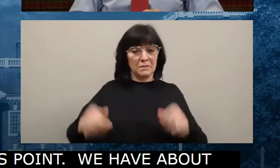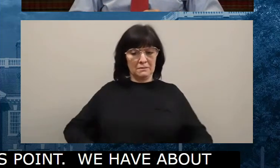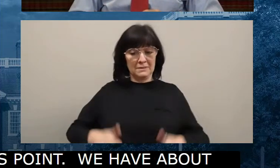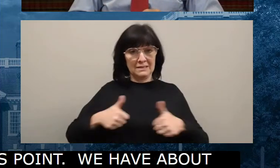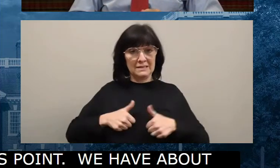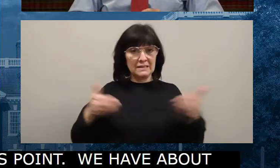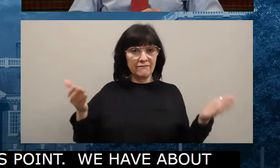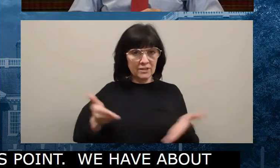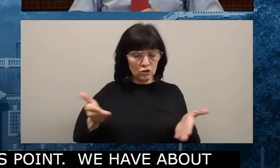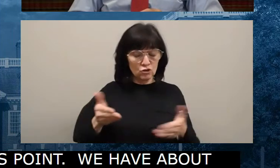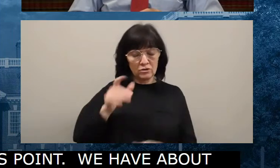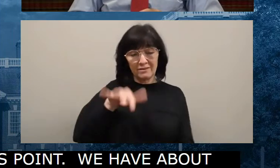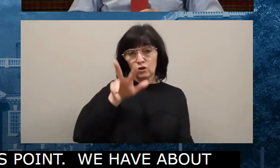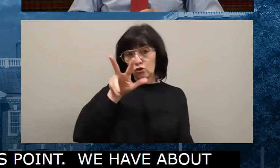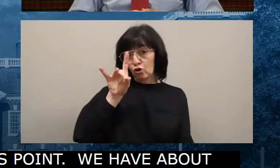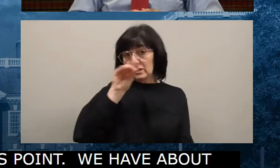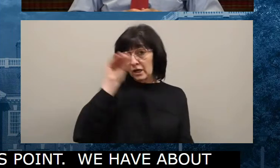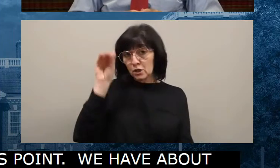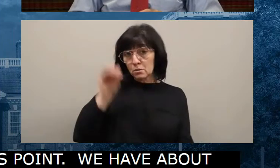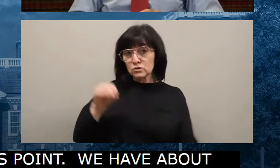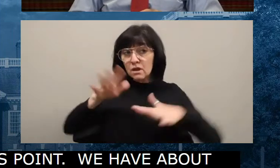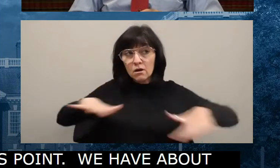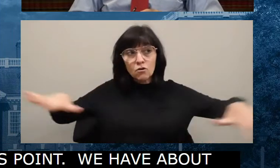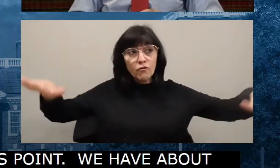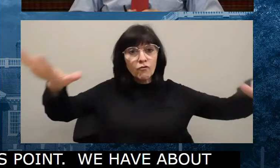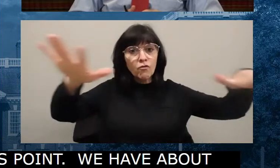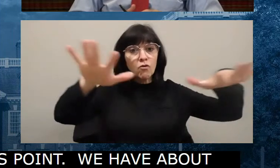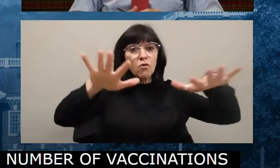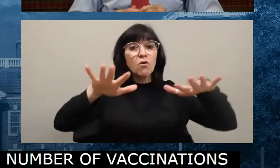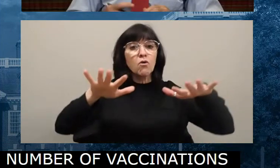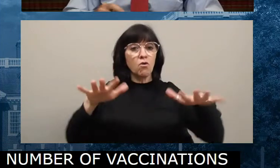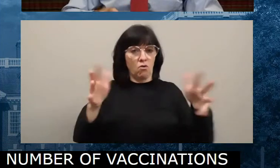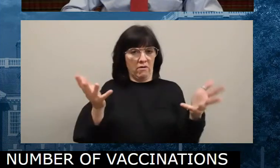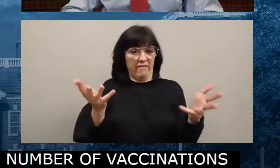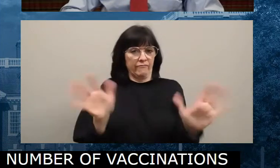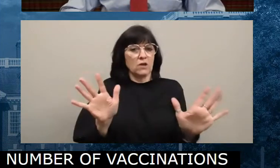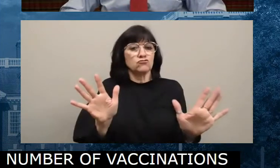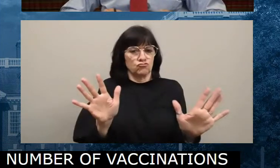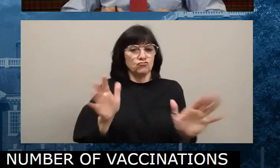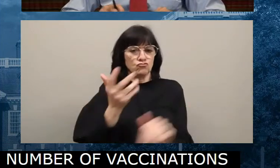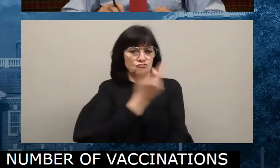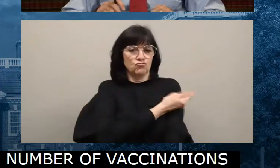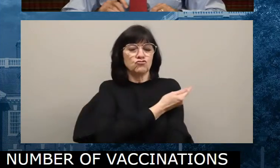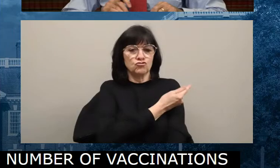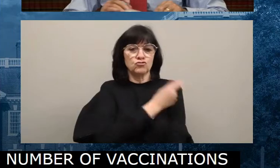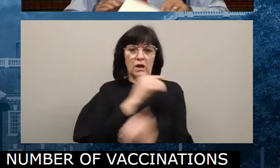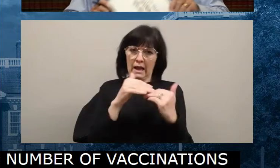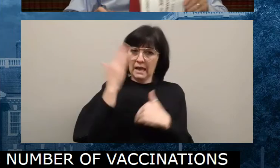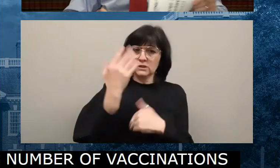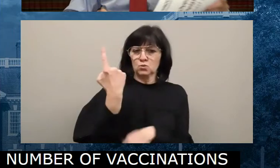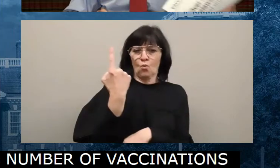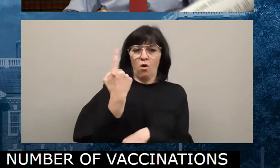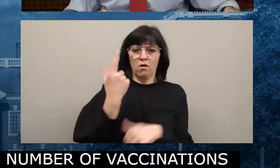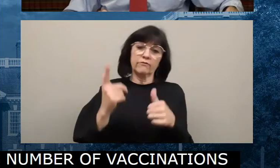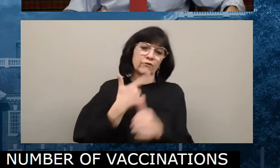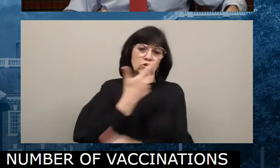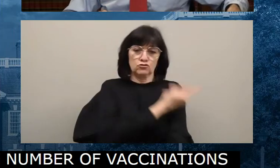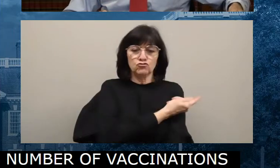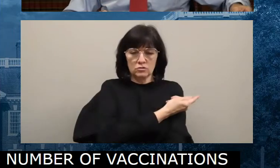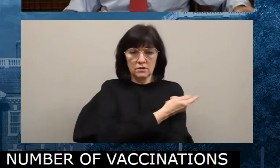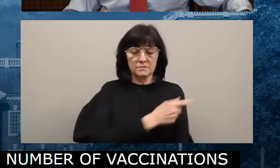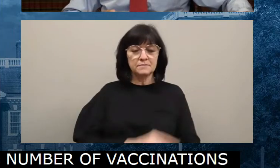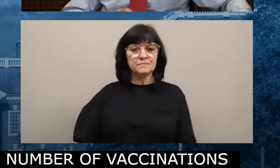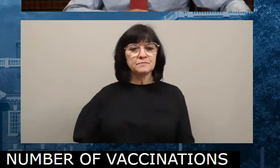total population. About 750,000 are eligible. So if you do that calculation for seniors,